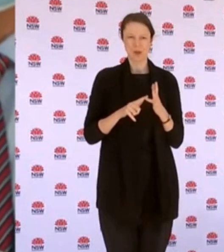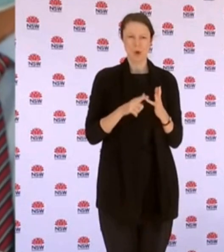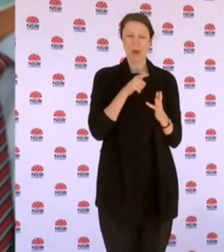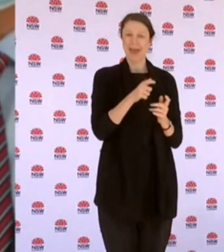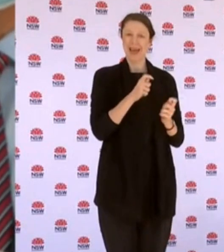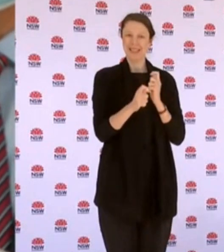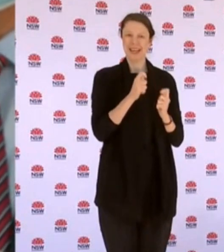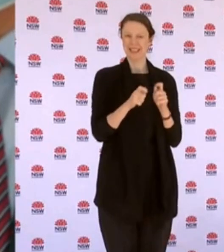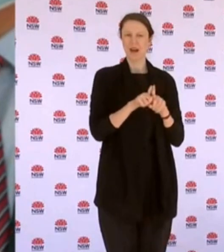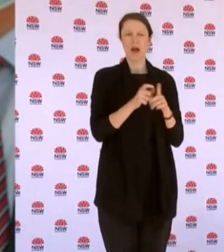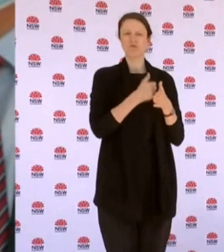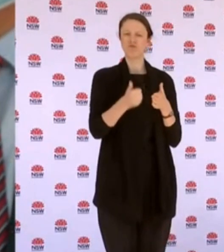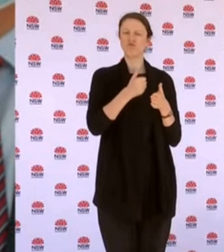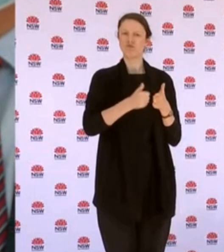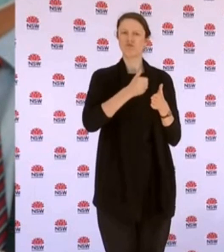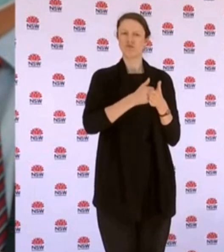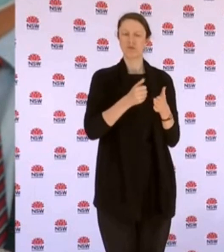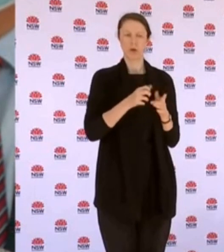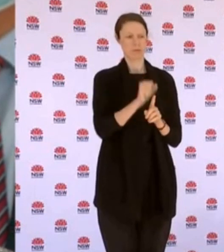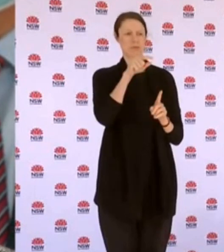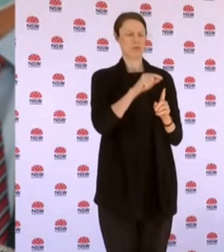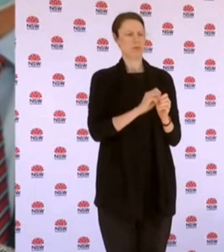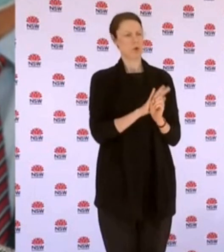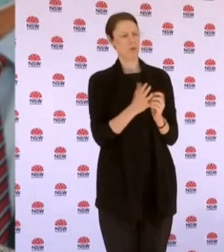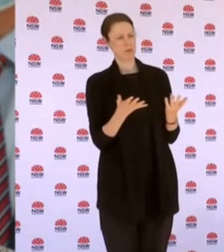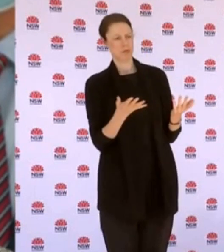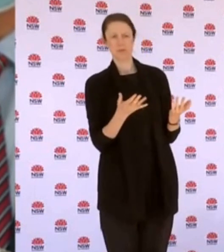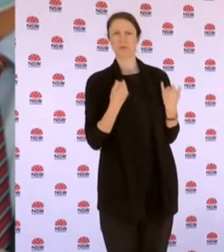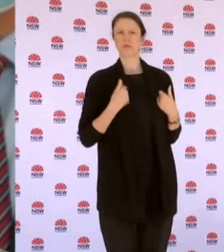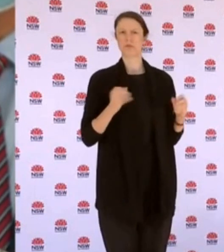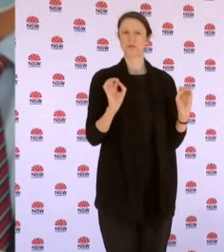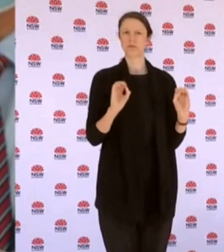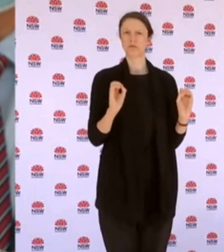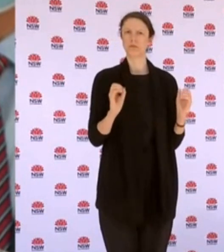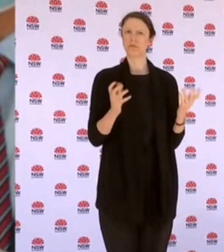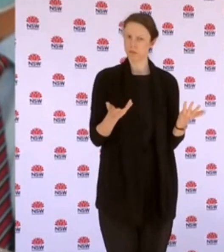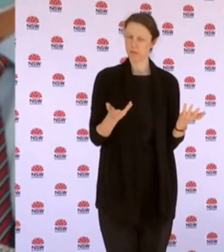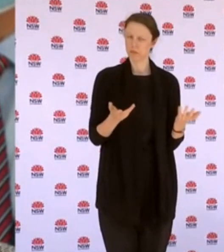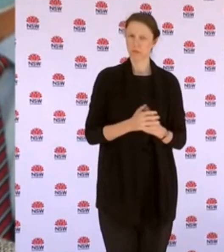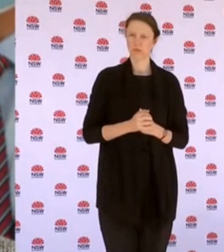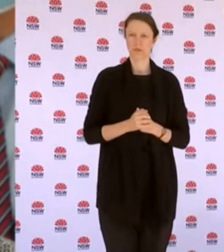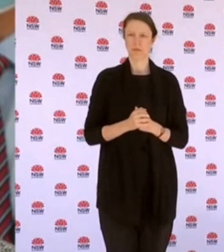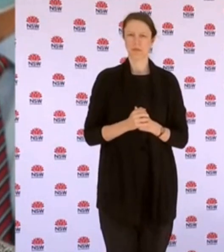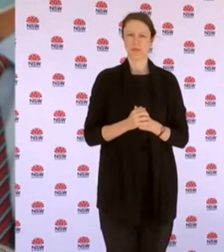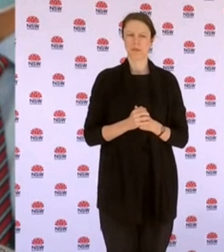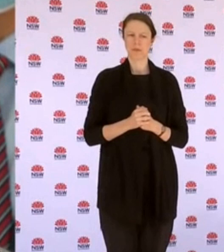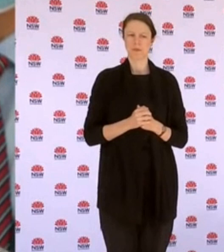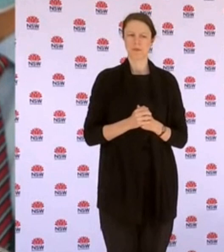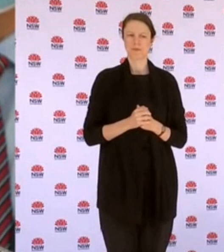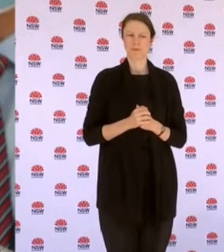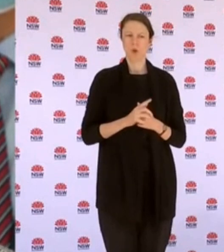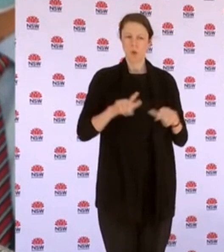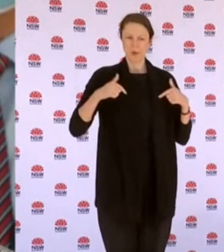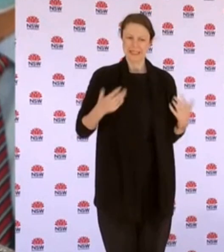sure we prevent it. All of our we have got strengthened training in relation to